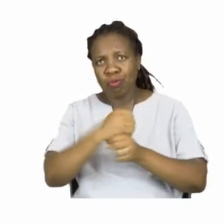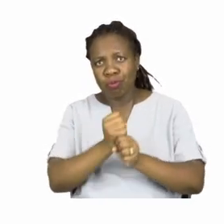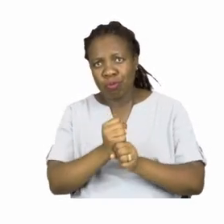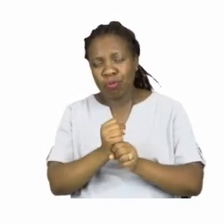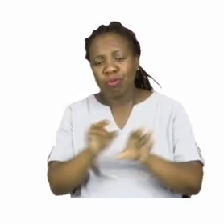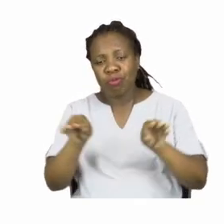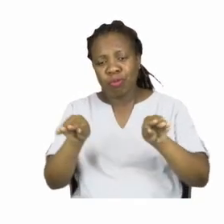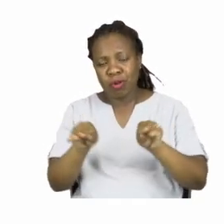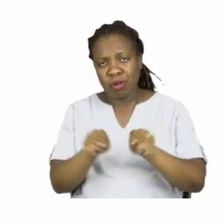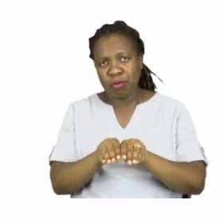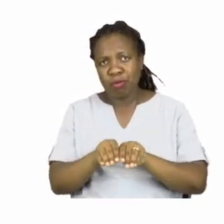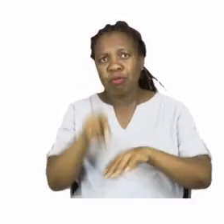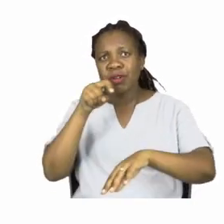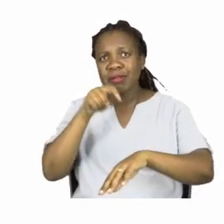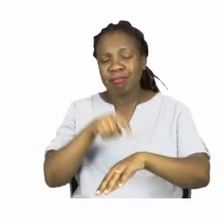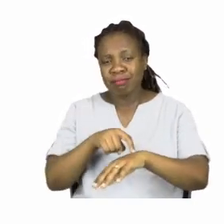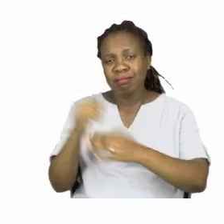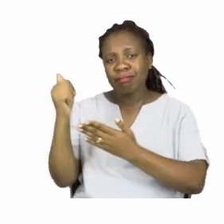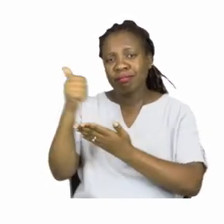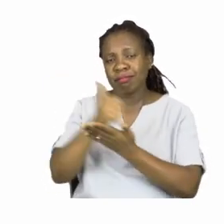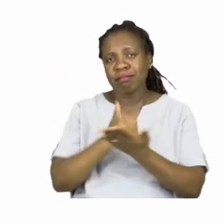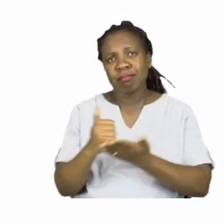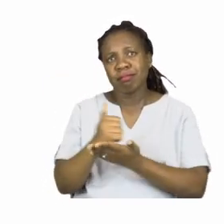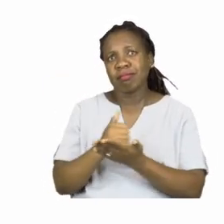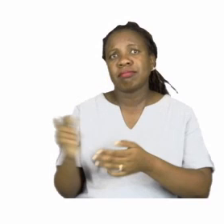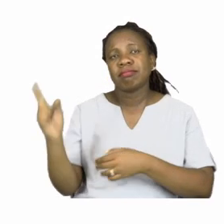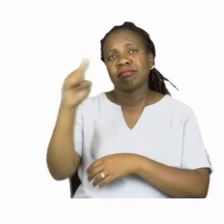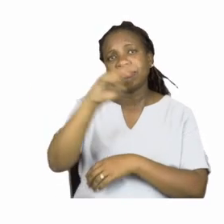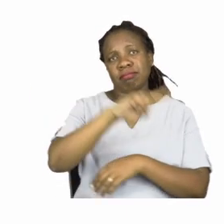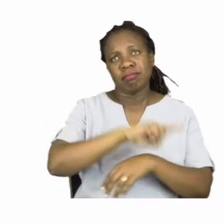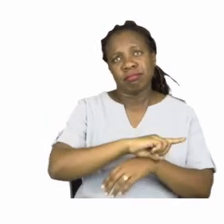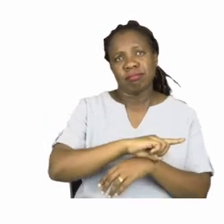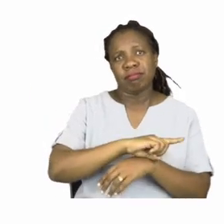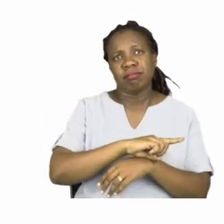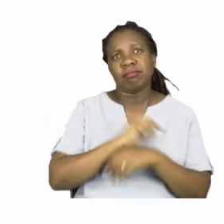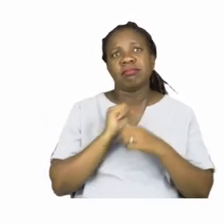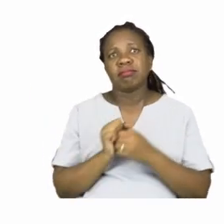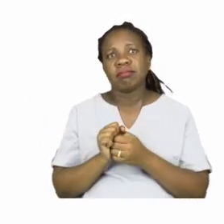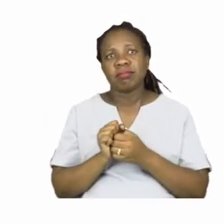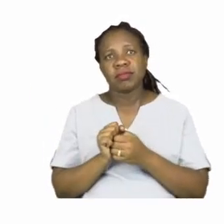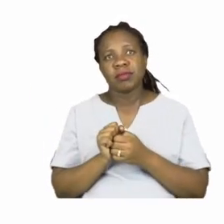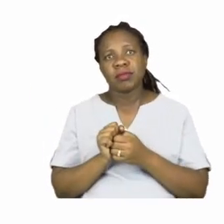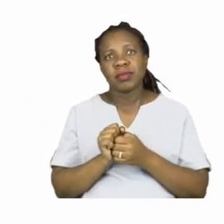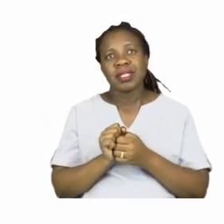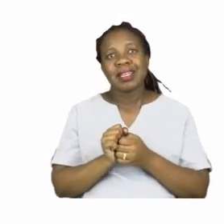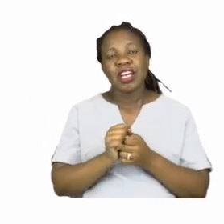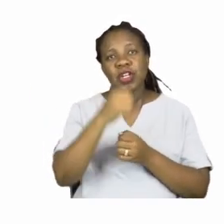Name 2 clean-up projects that were done during the campaign.